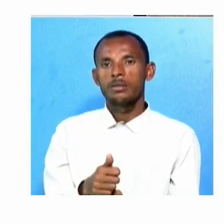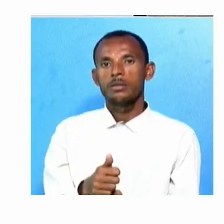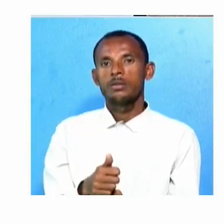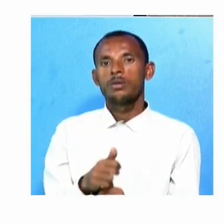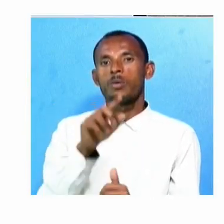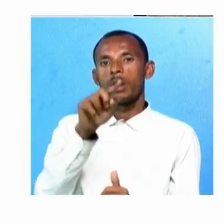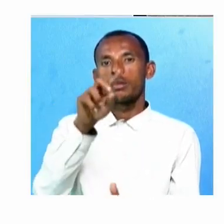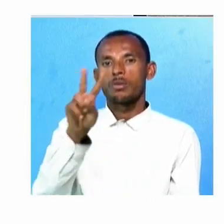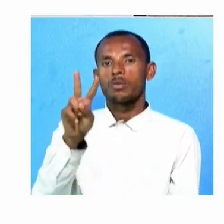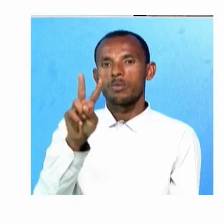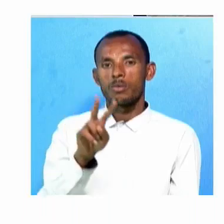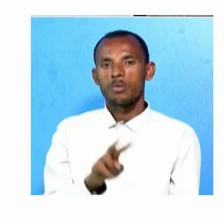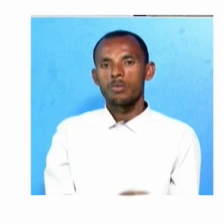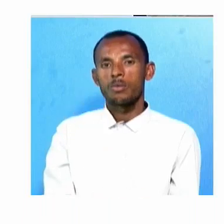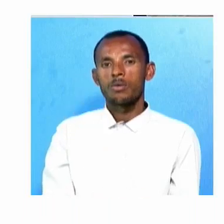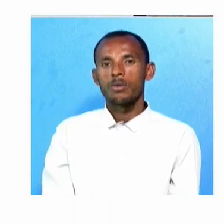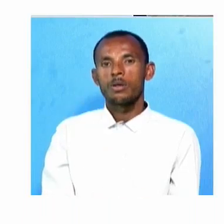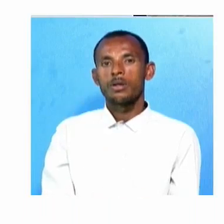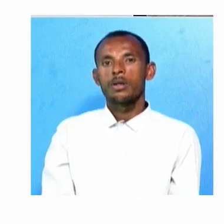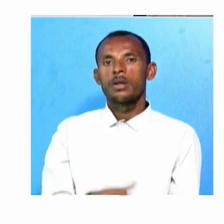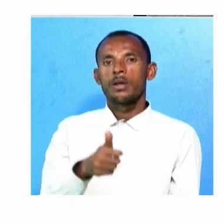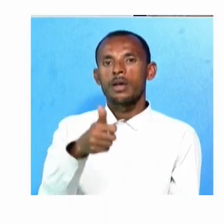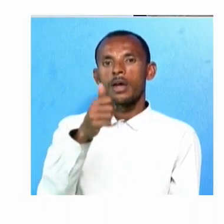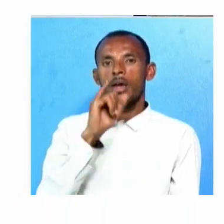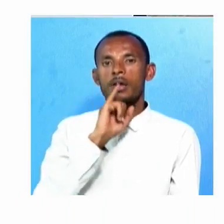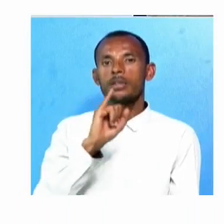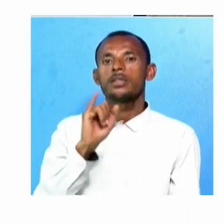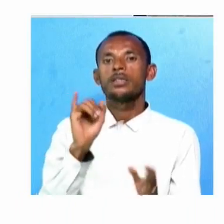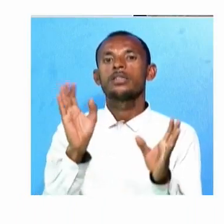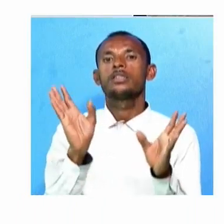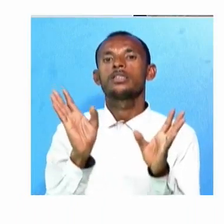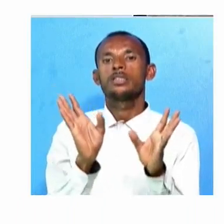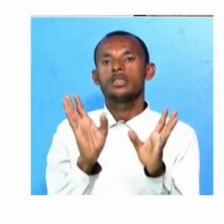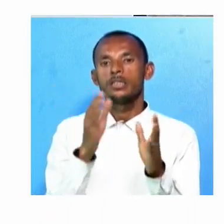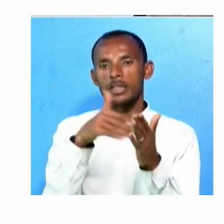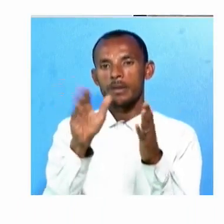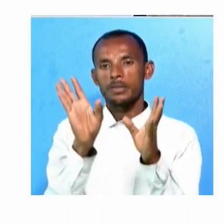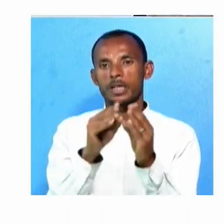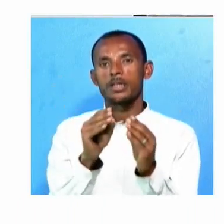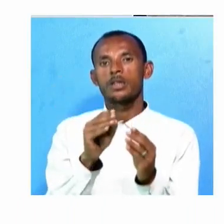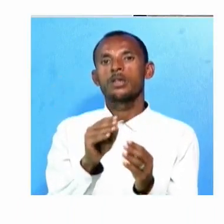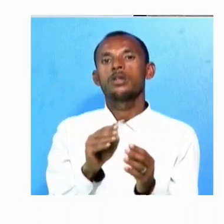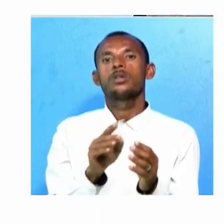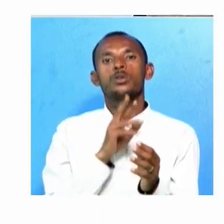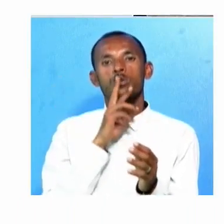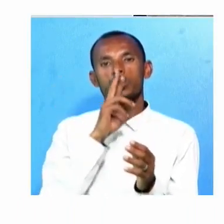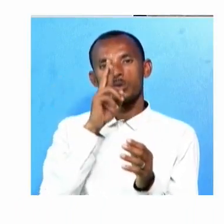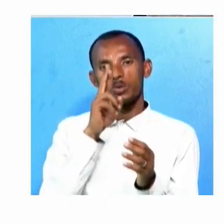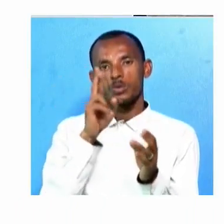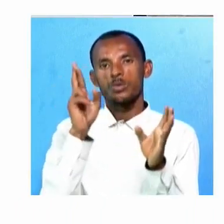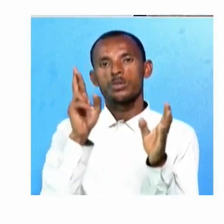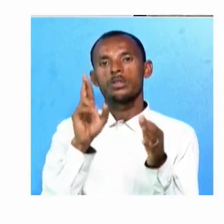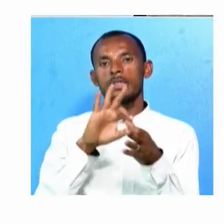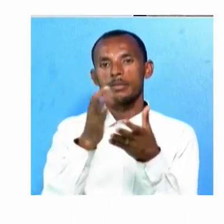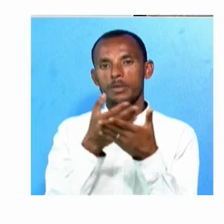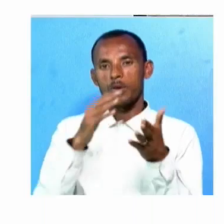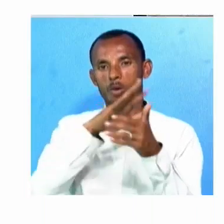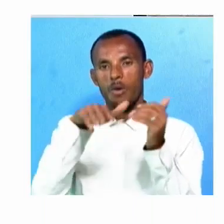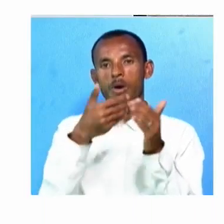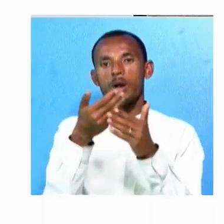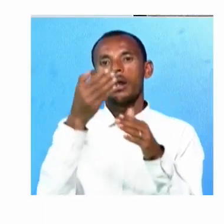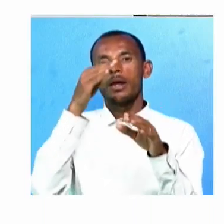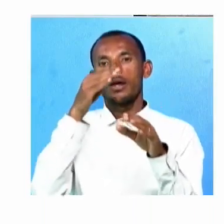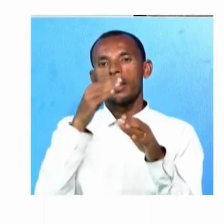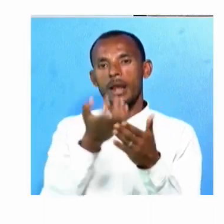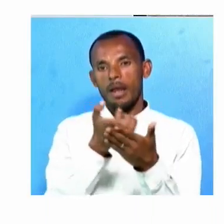1, 2, A is a subset of A is it is true statement. All elements in A are